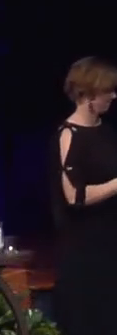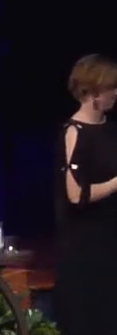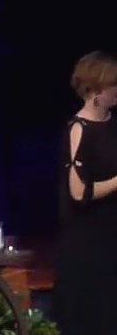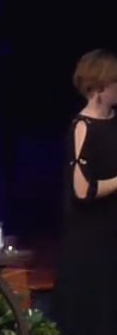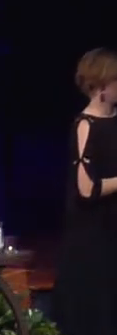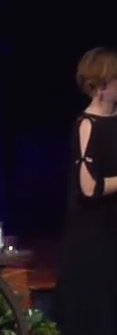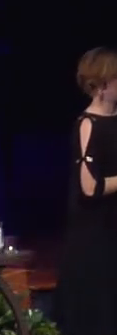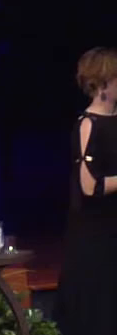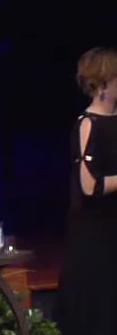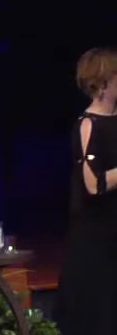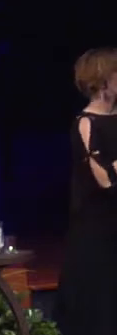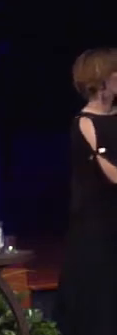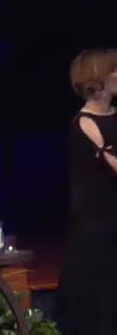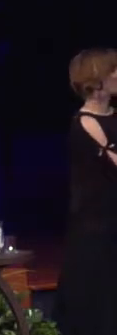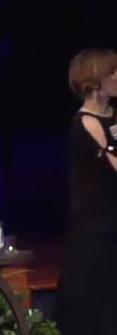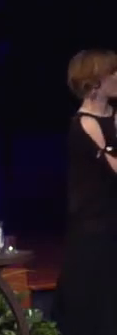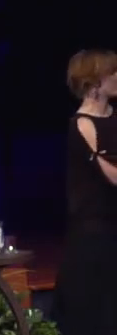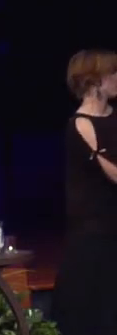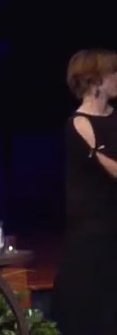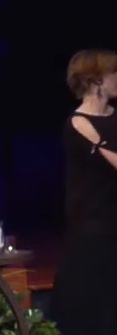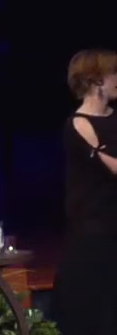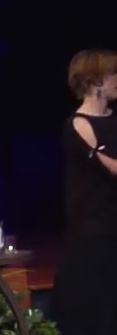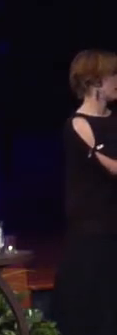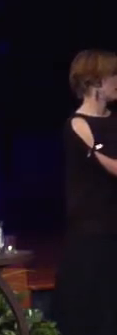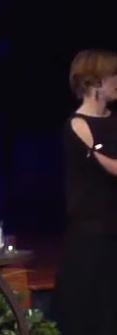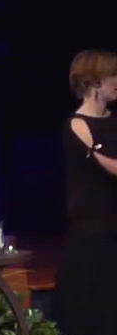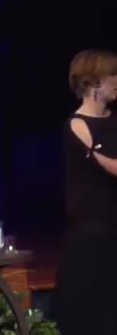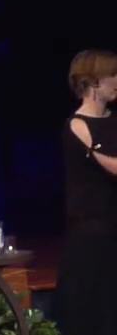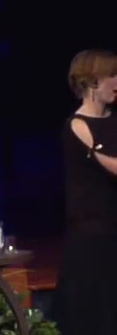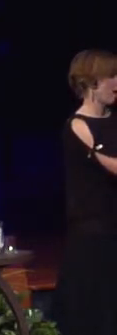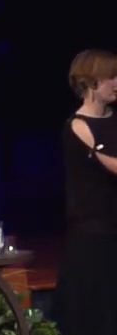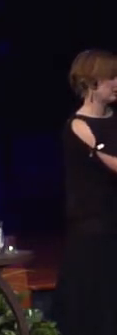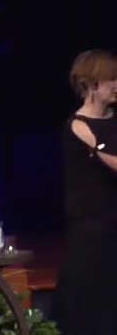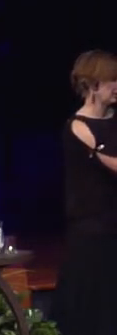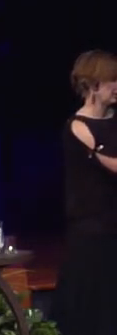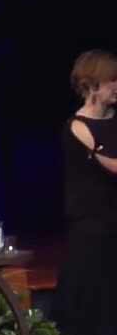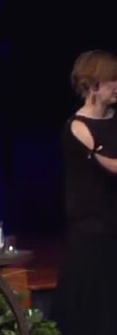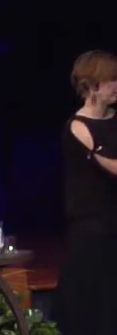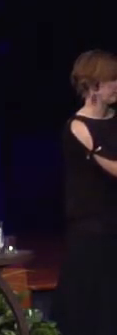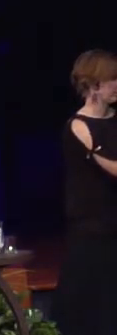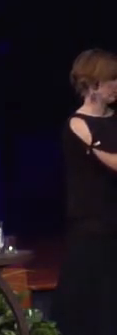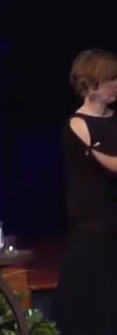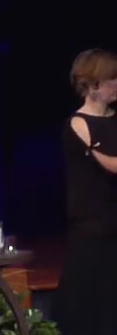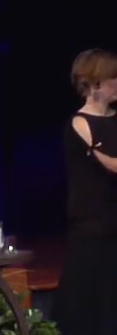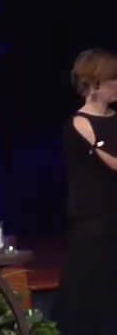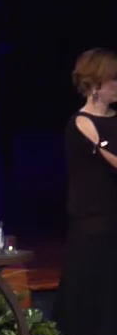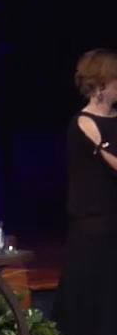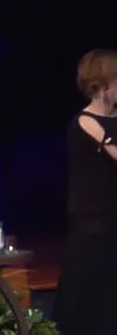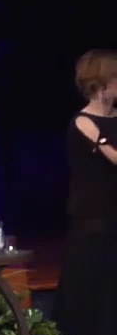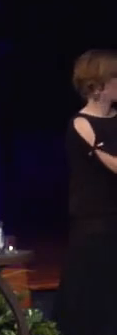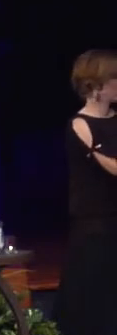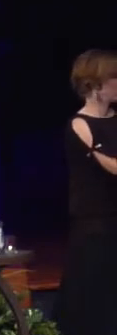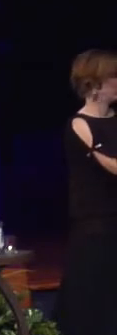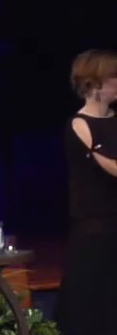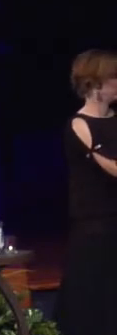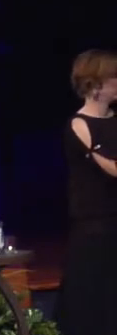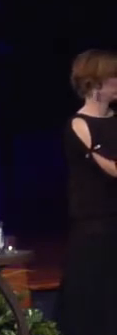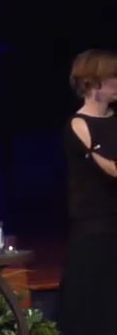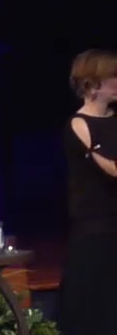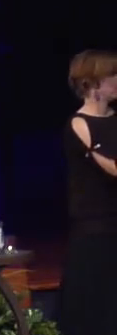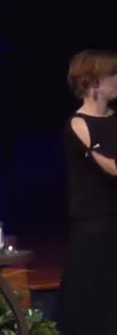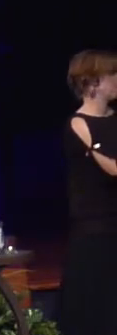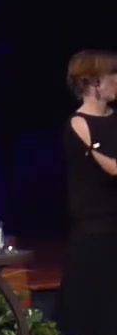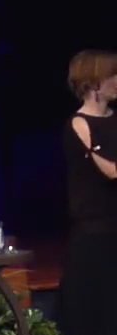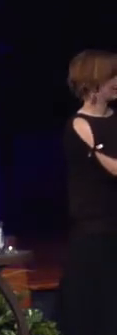We love someone like the great Gandhi, who this upcoming Tuesday will mark 70 years since he was